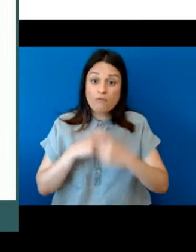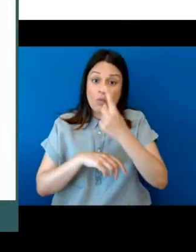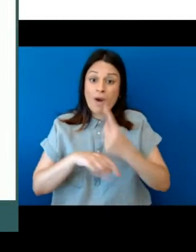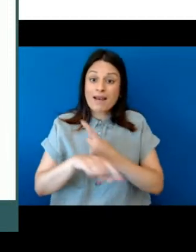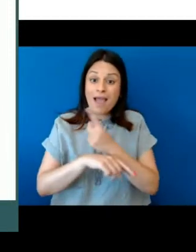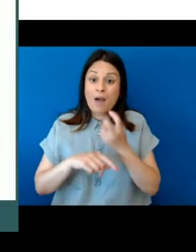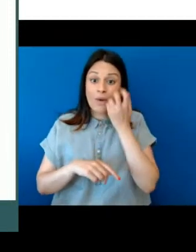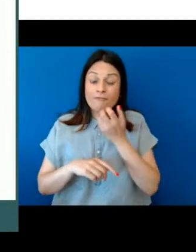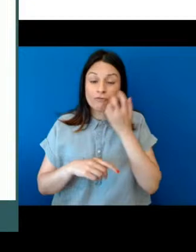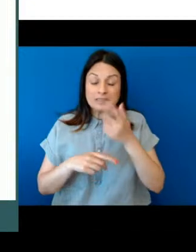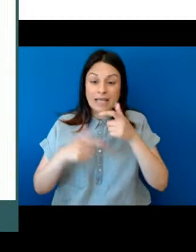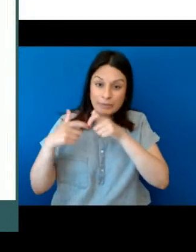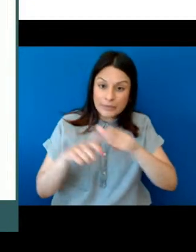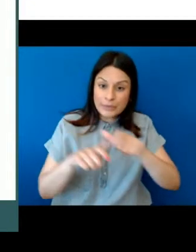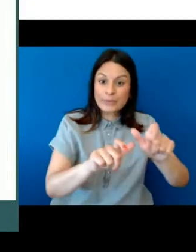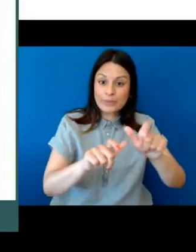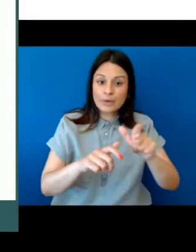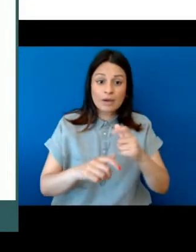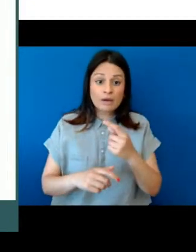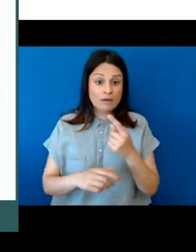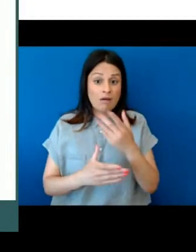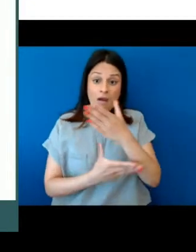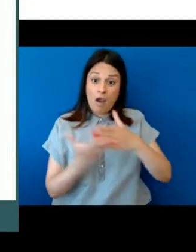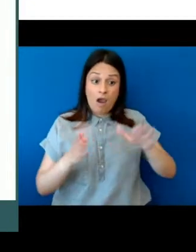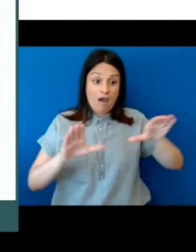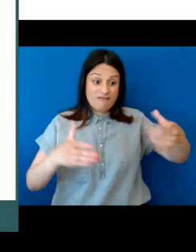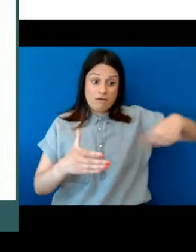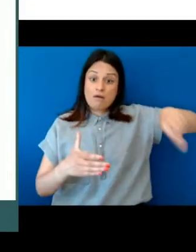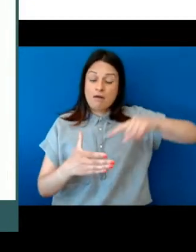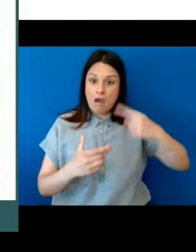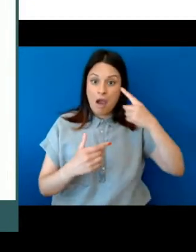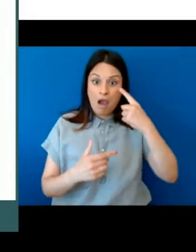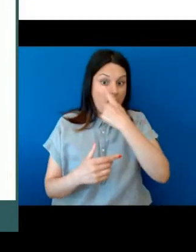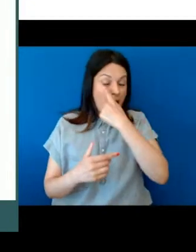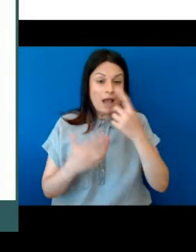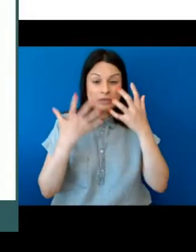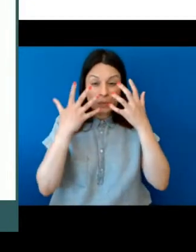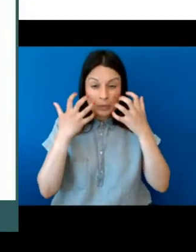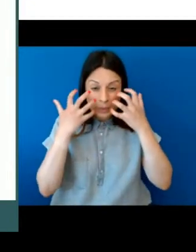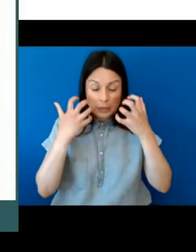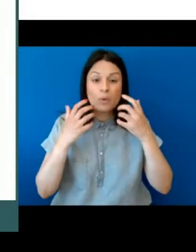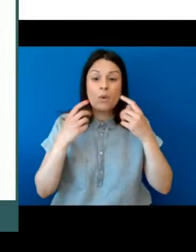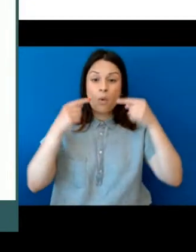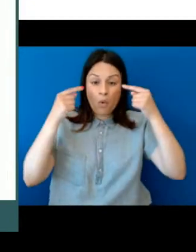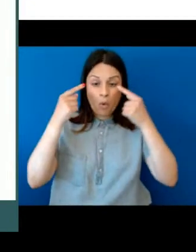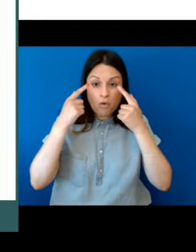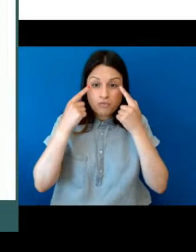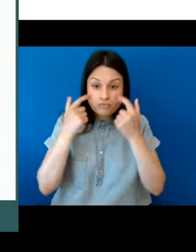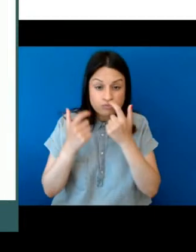over half the patients, the eyes are also affected with itchy, watery red eyes, and then it's